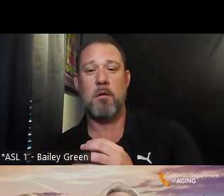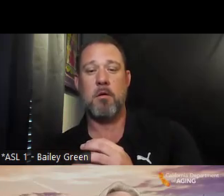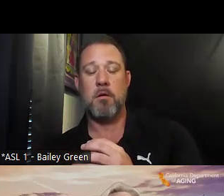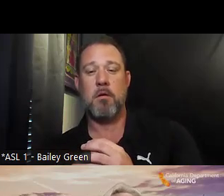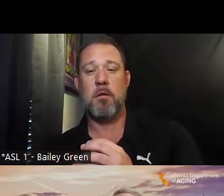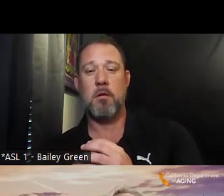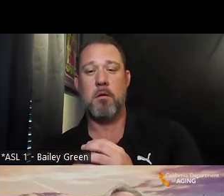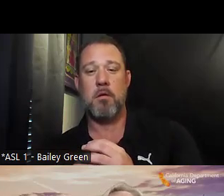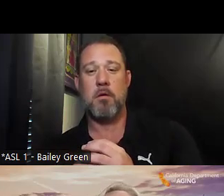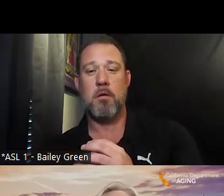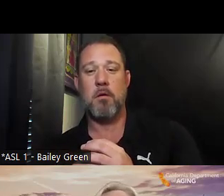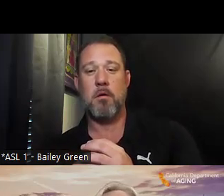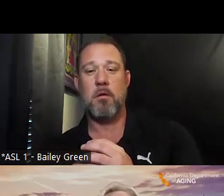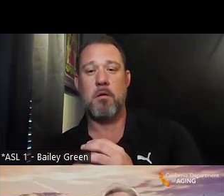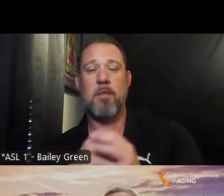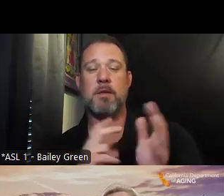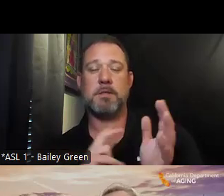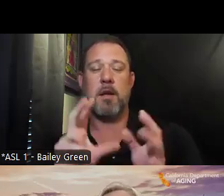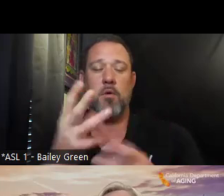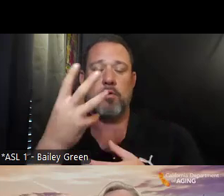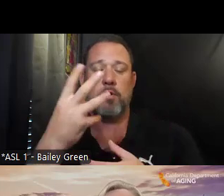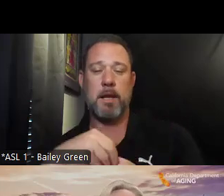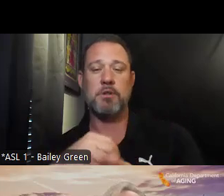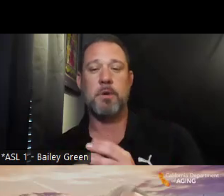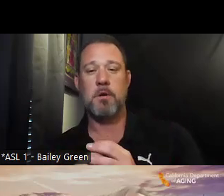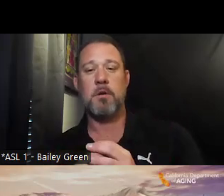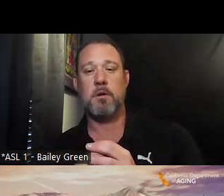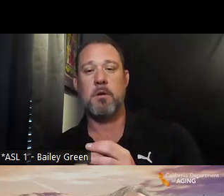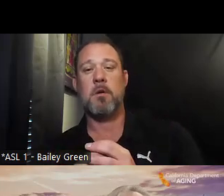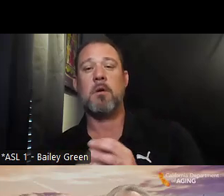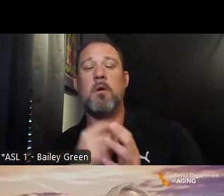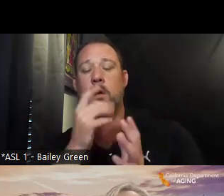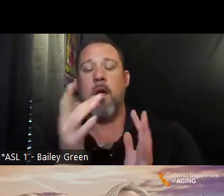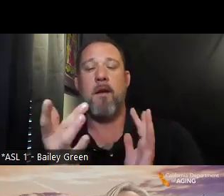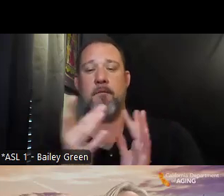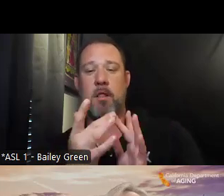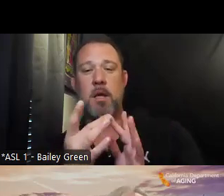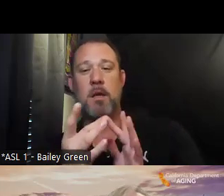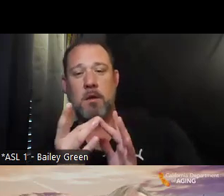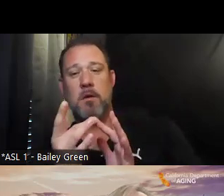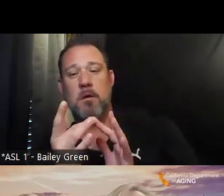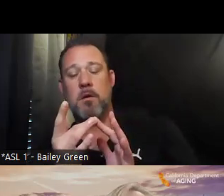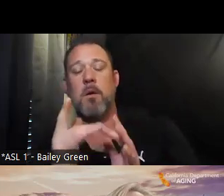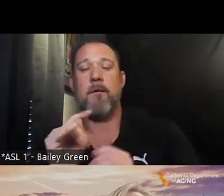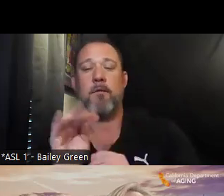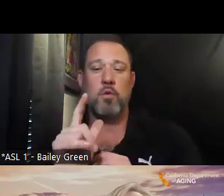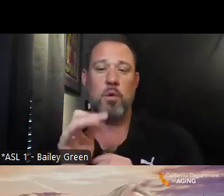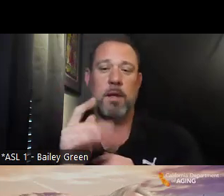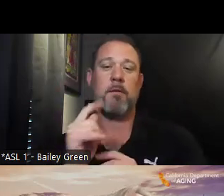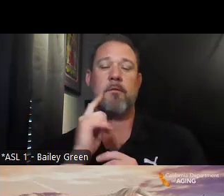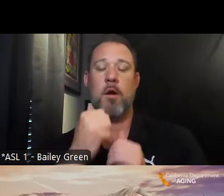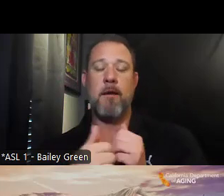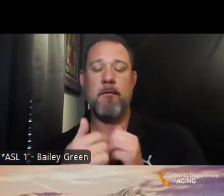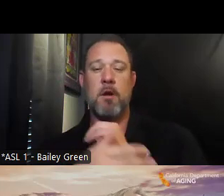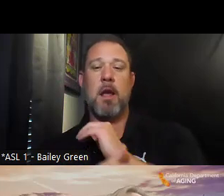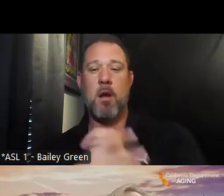Behavioral Health Services Act stakeholder engagement. And we'll have a link to them. We have a toolkit for every county